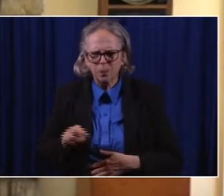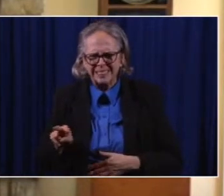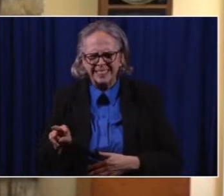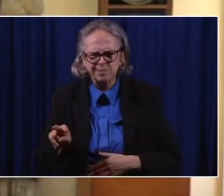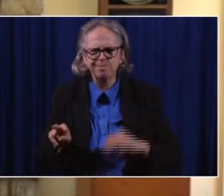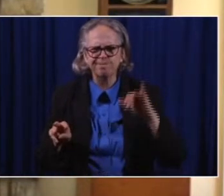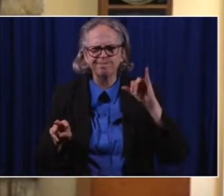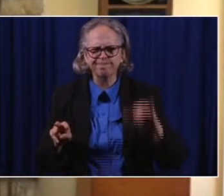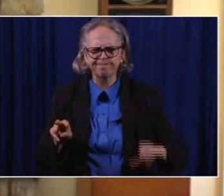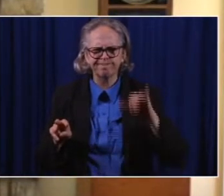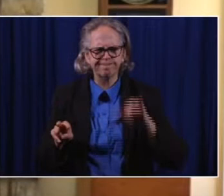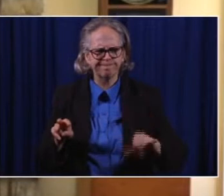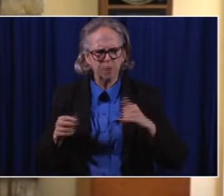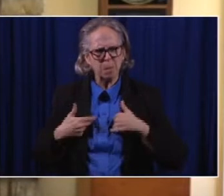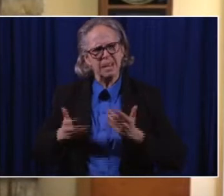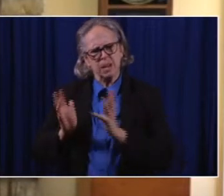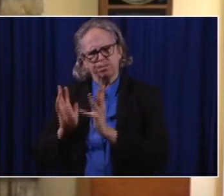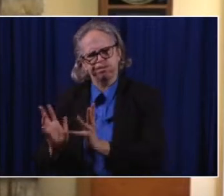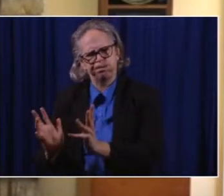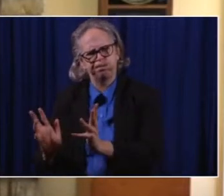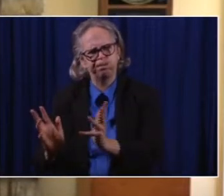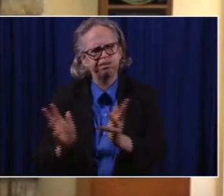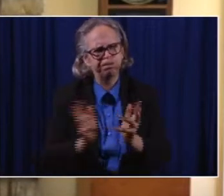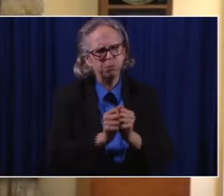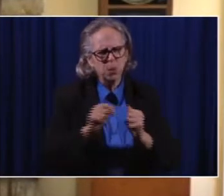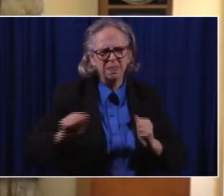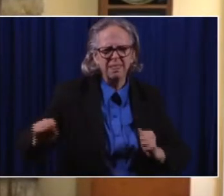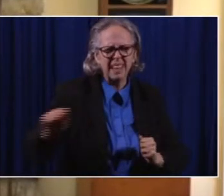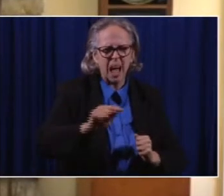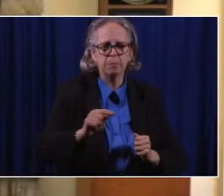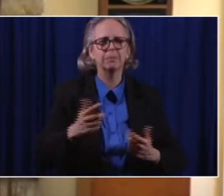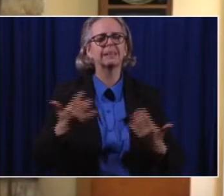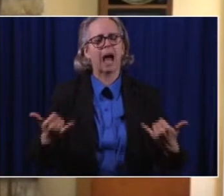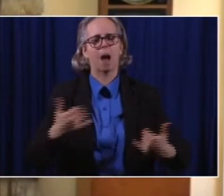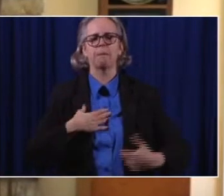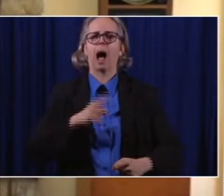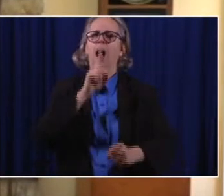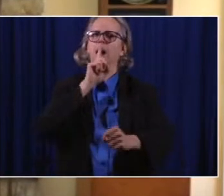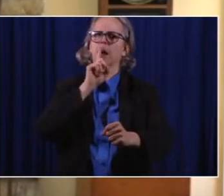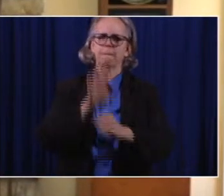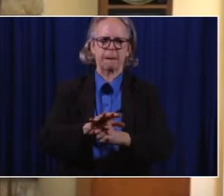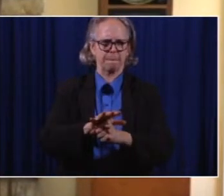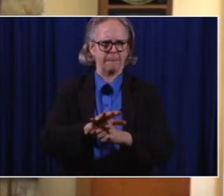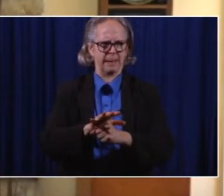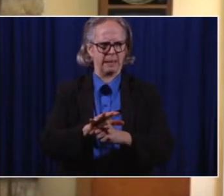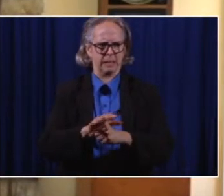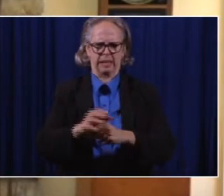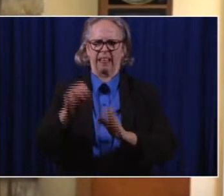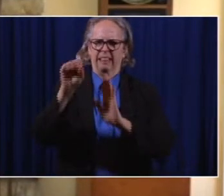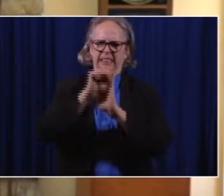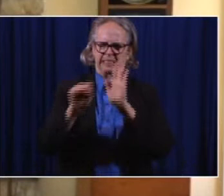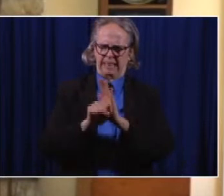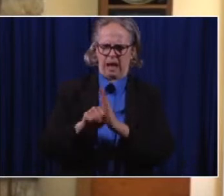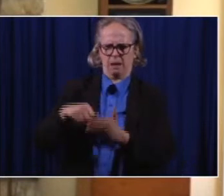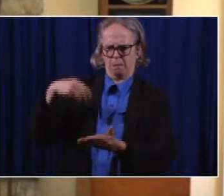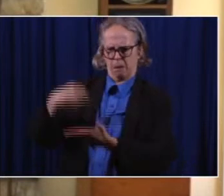in the state that we will be there for them because they're at the front line.